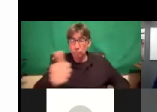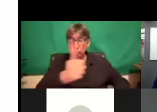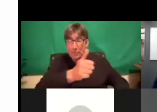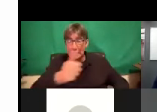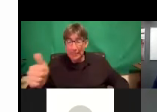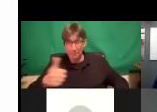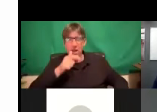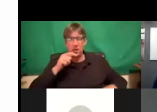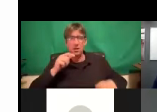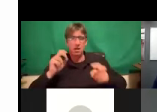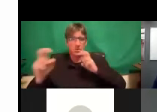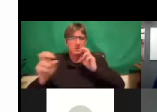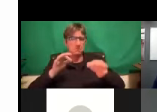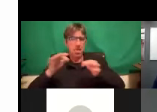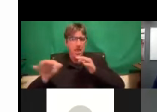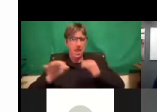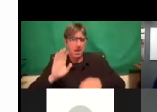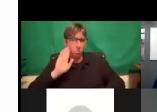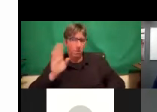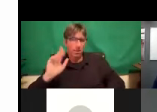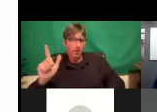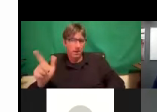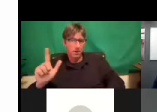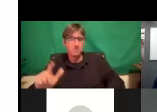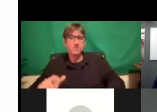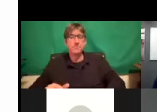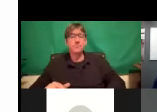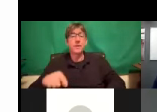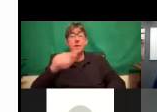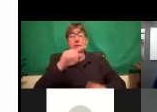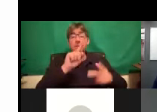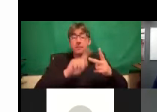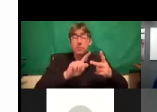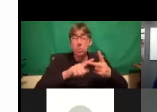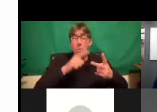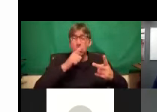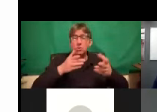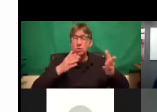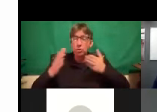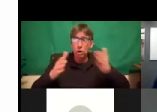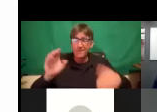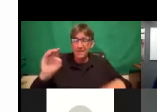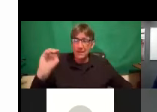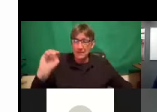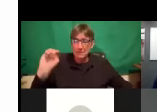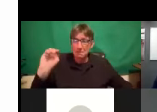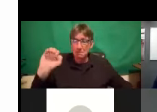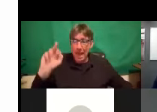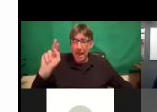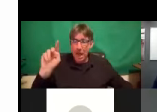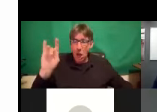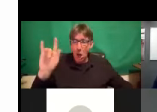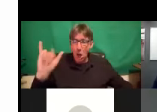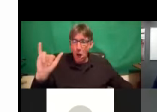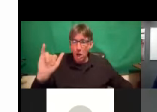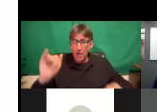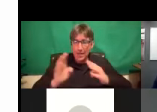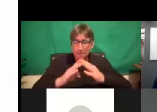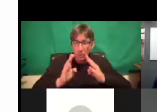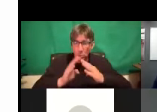Second, where we serve our minority and low-income communities, those areas that have geographic barriers, think like the